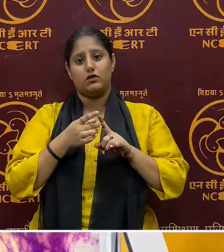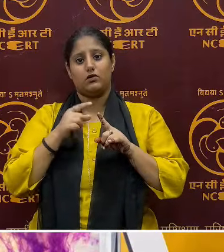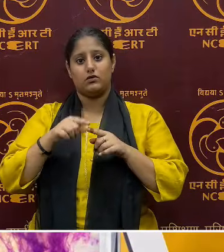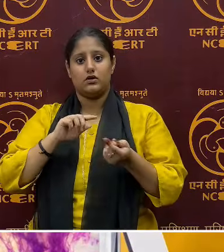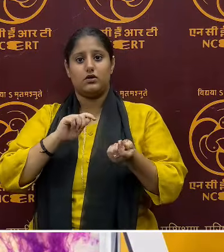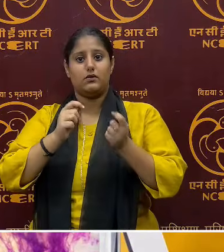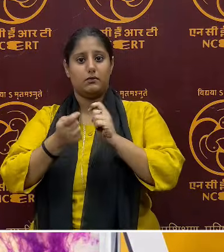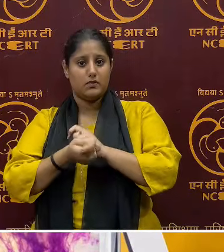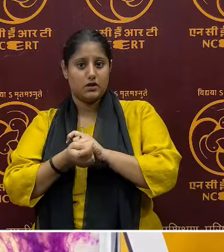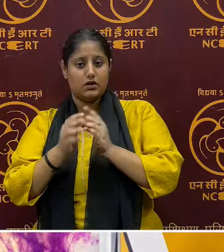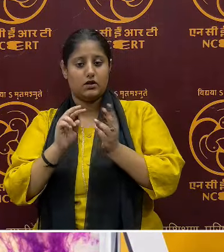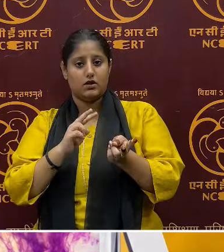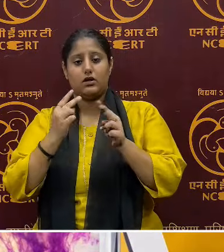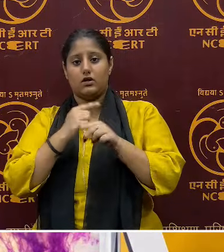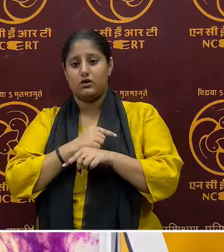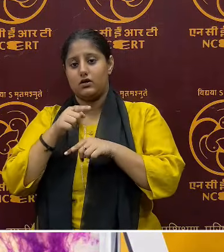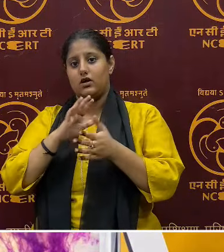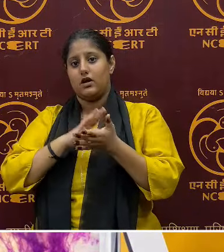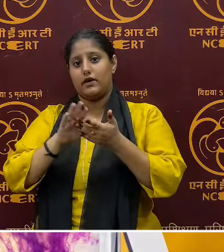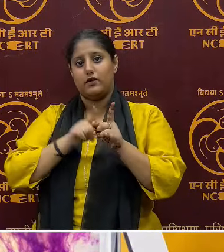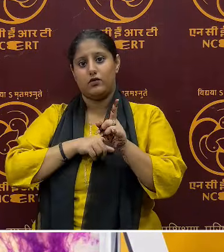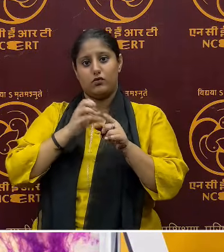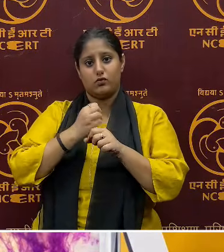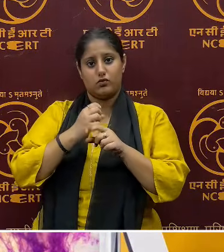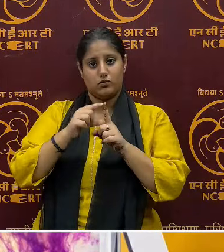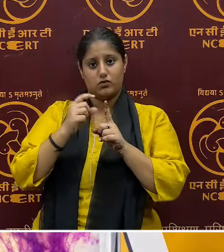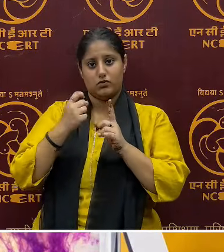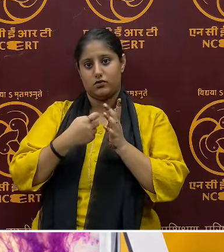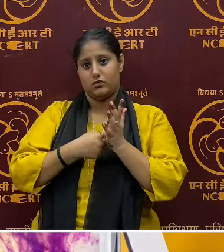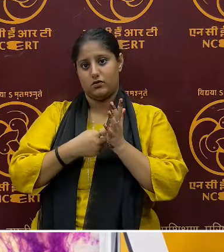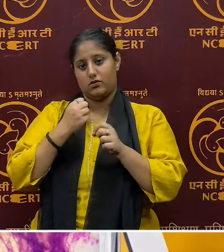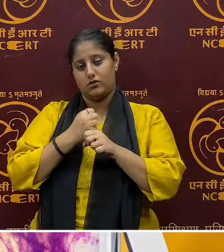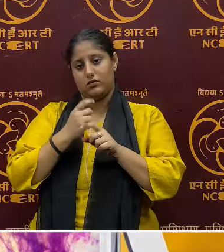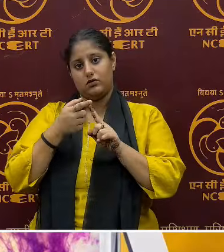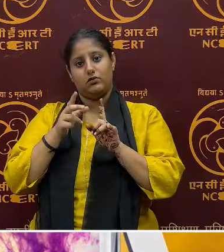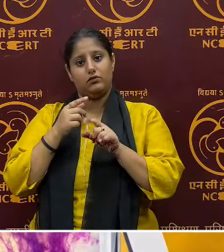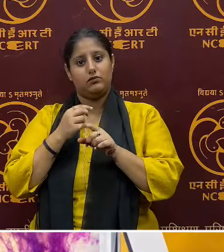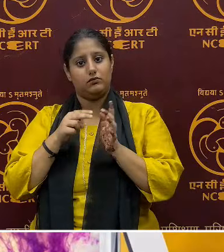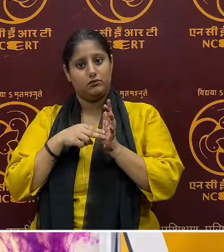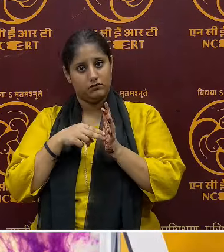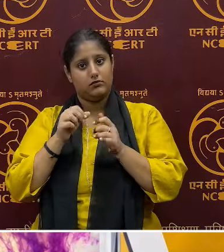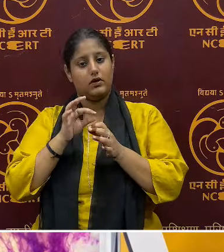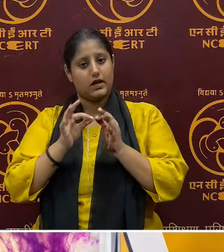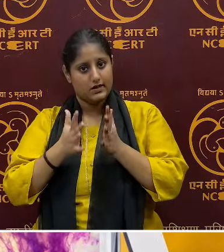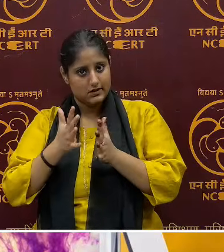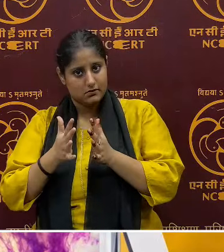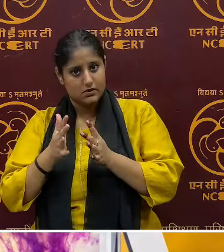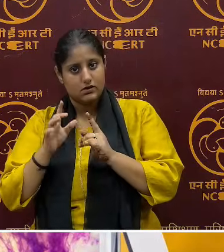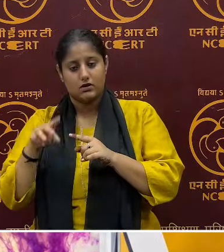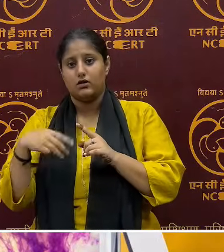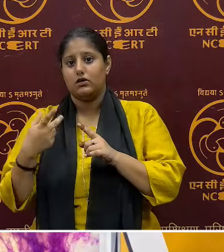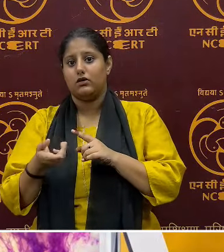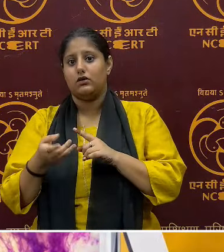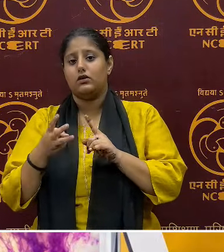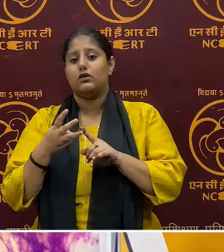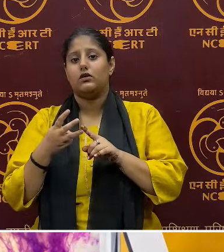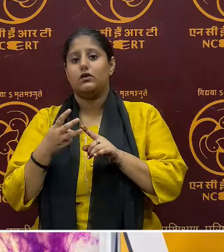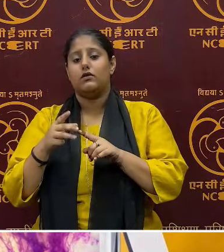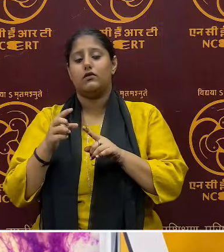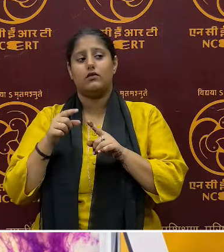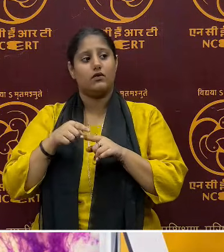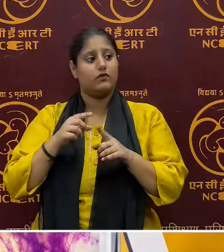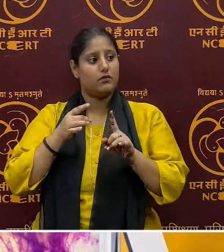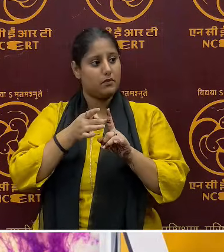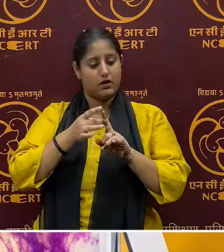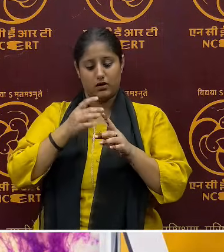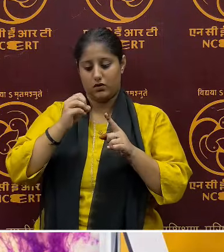the hydrogen from acid, so that hydrogen gas get evolved. Now next question, the formation of metal oxide